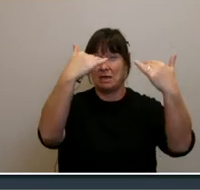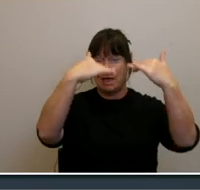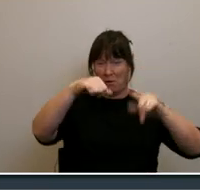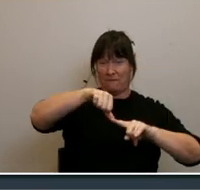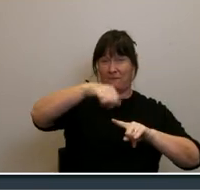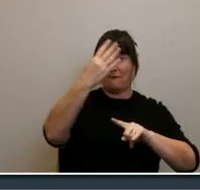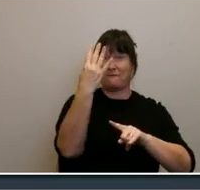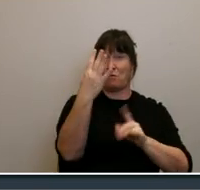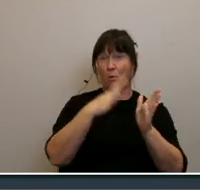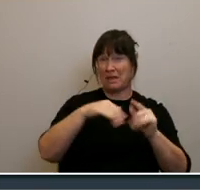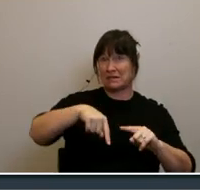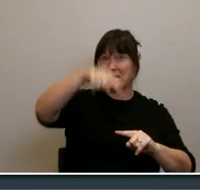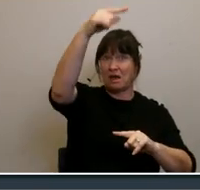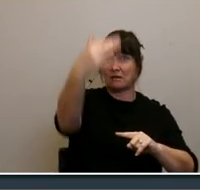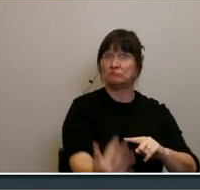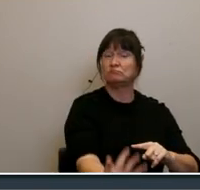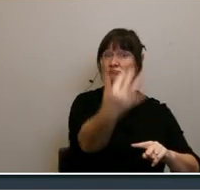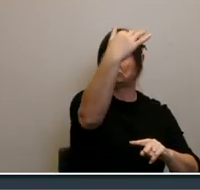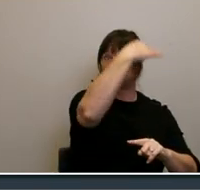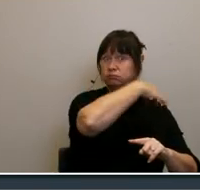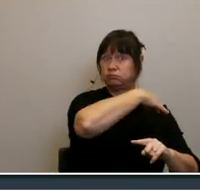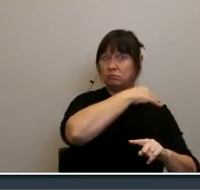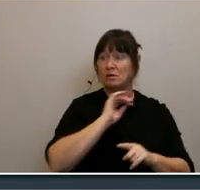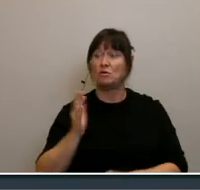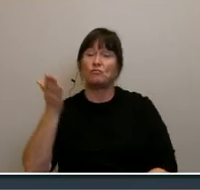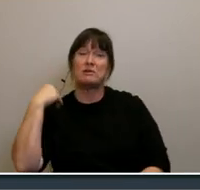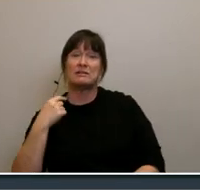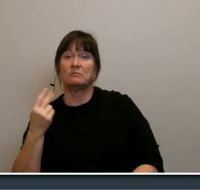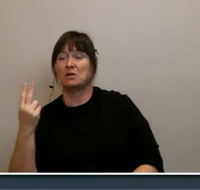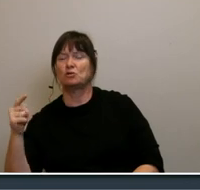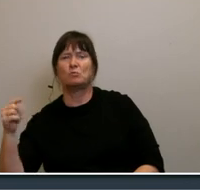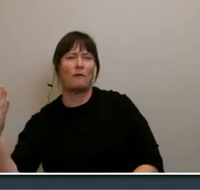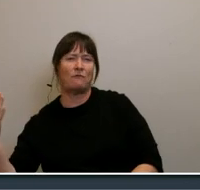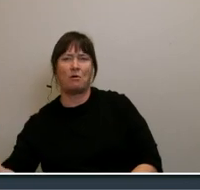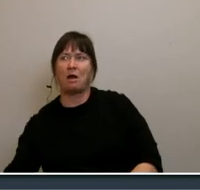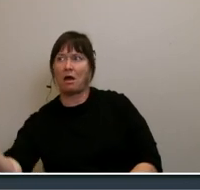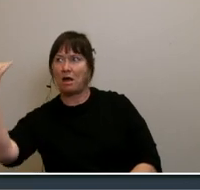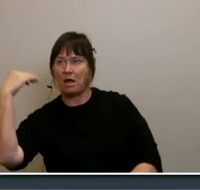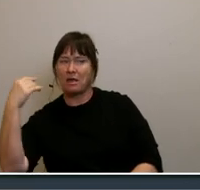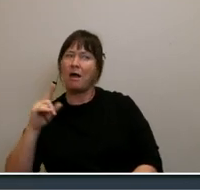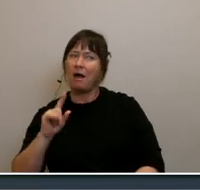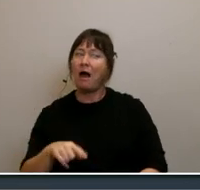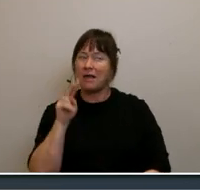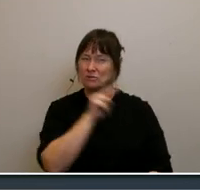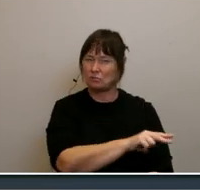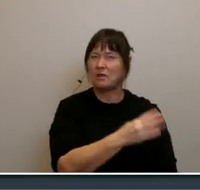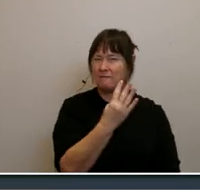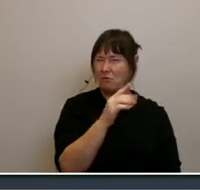breakwater. Compare that with the 2.4 metre one the other day. I can suggest to you